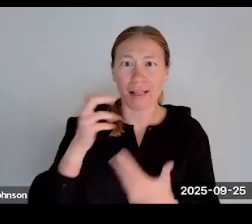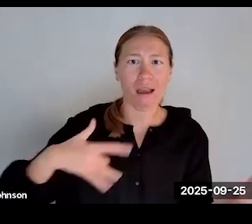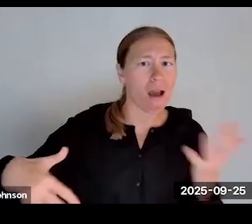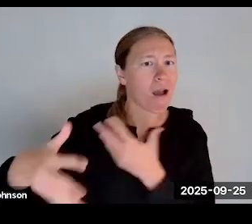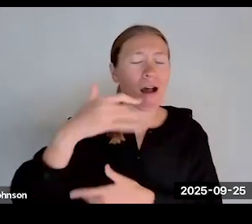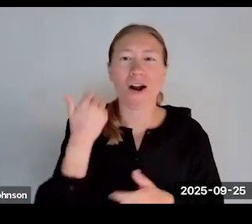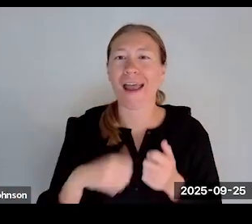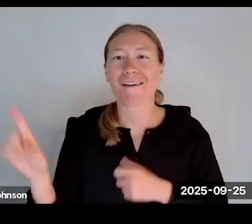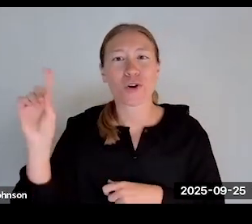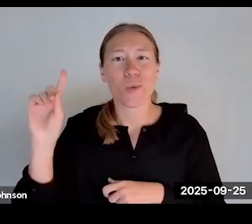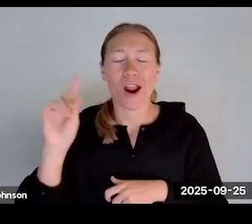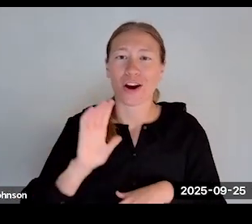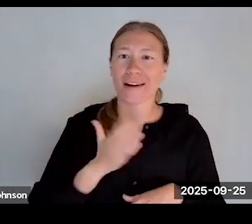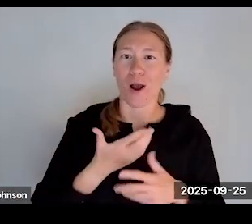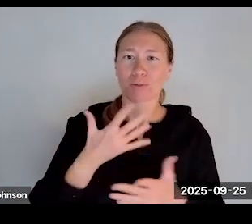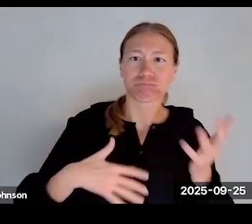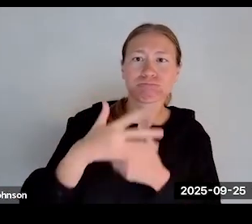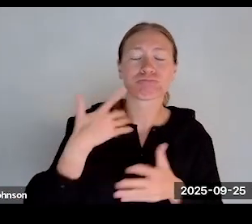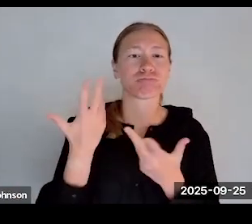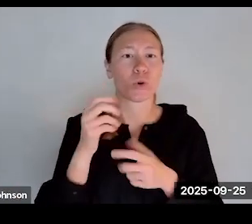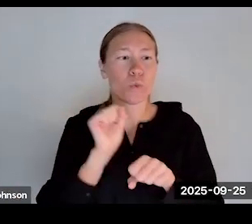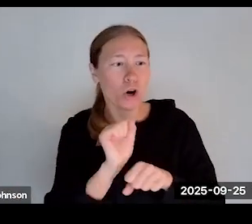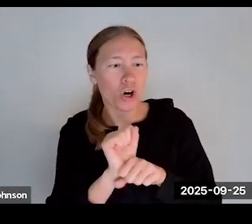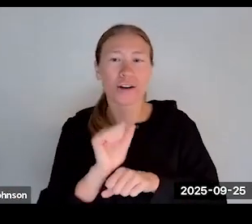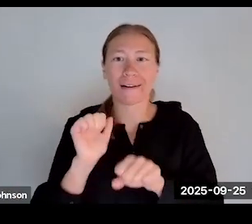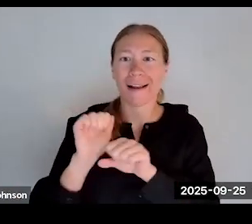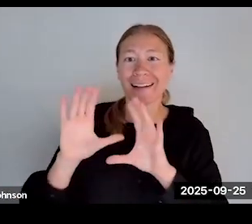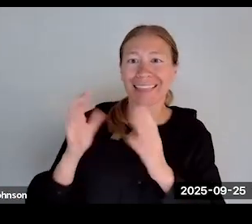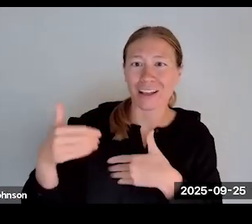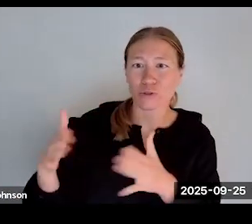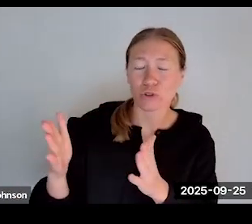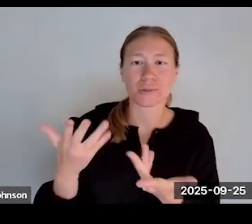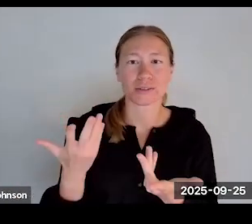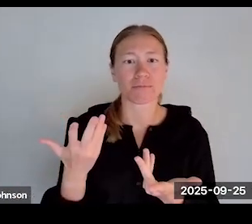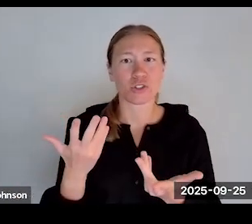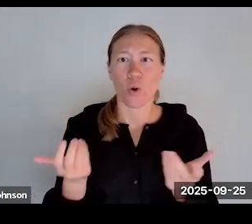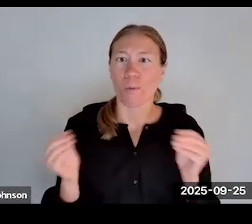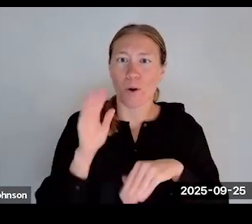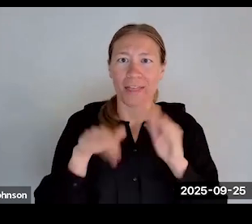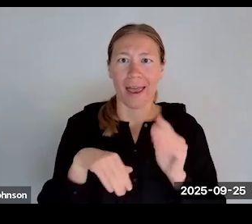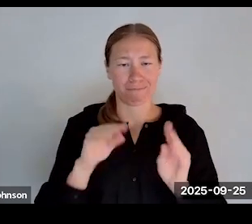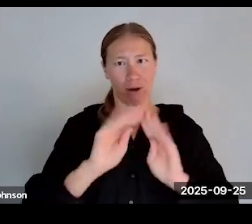our workplaces, and our classrooms, not just those that are apparent to us.